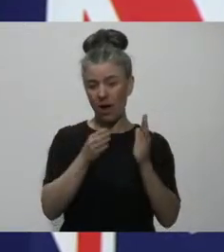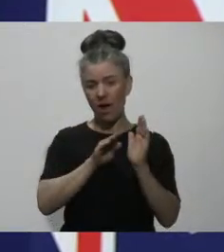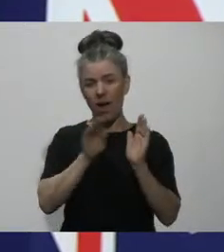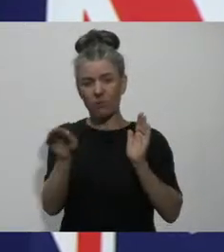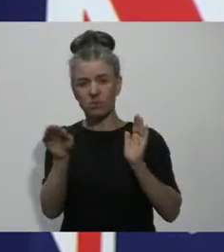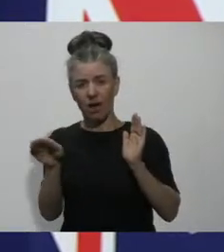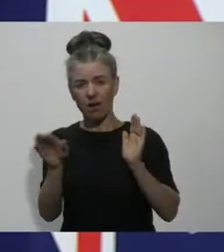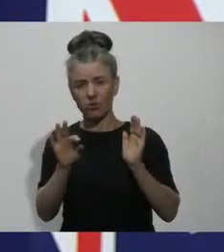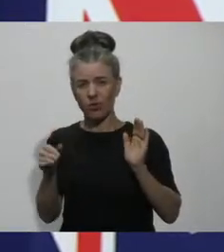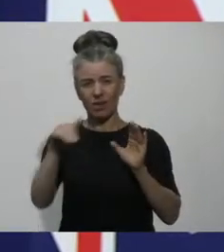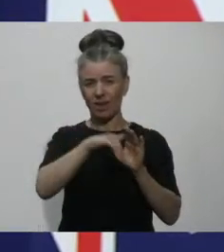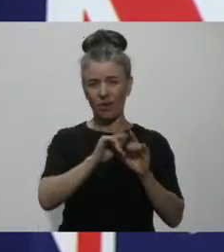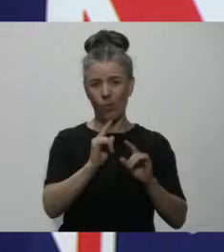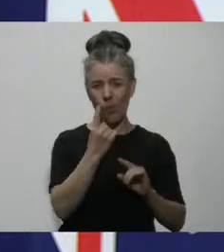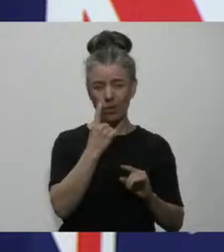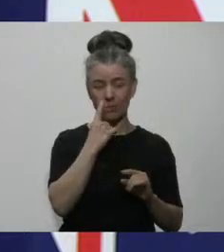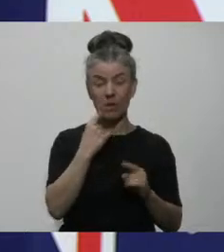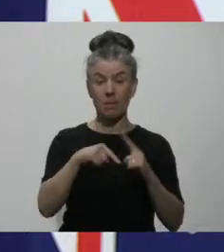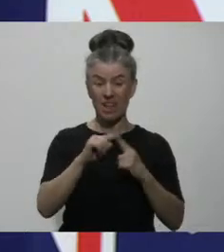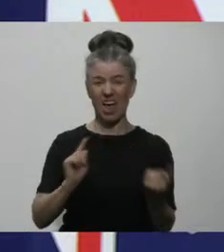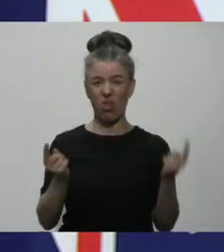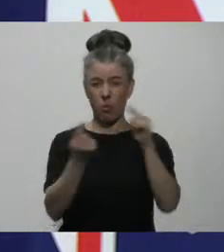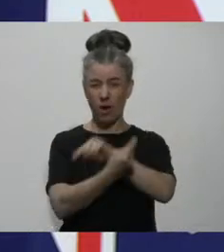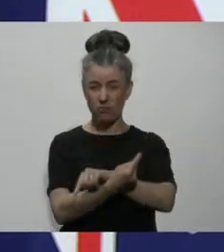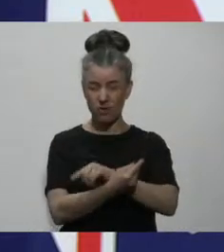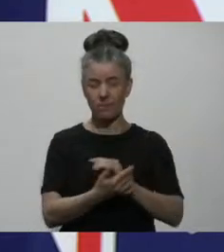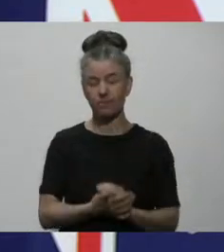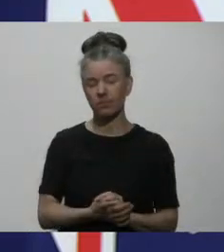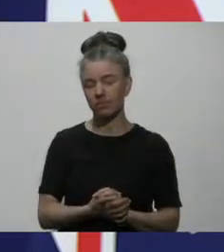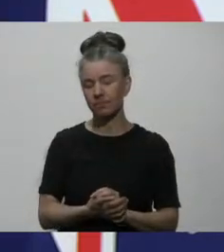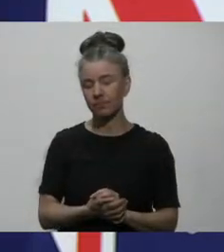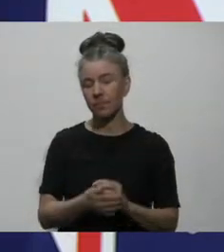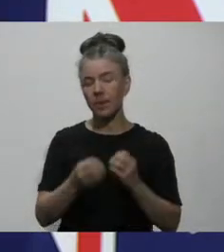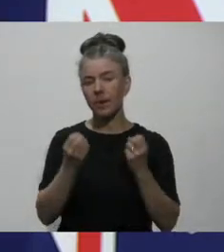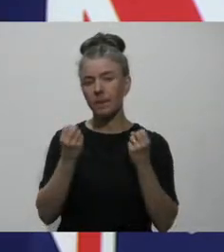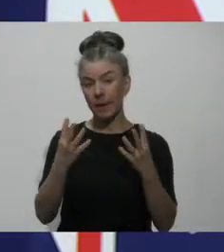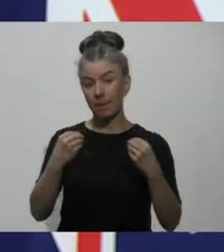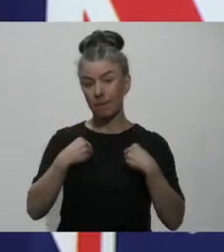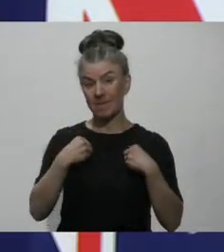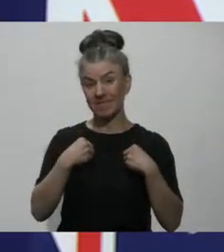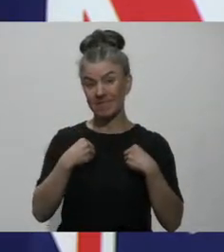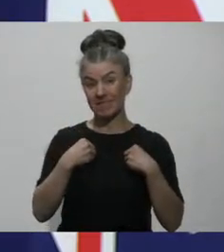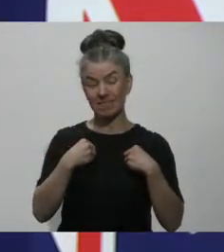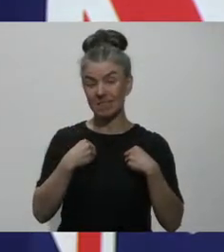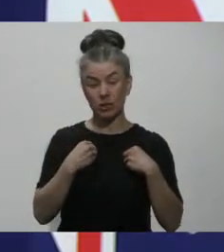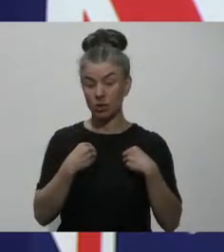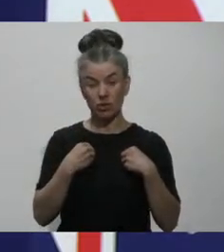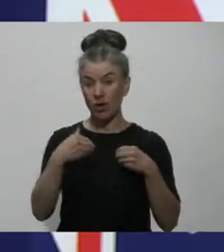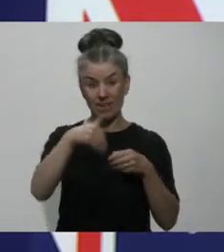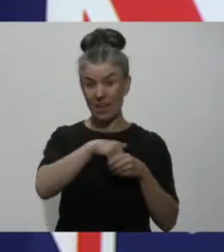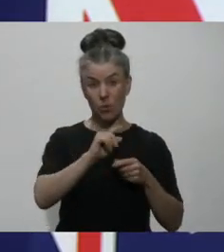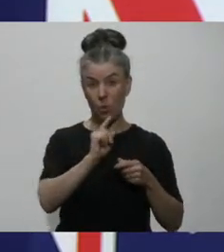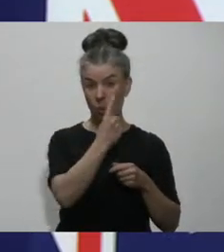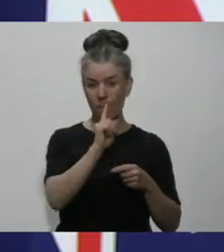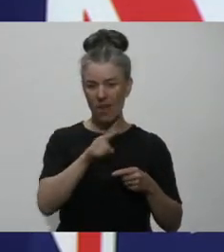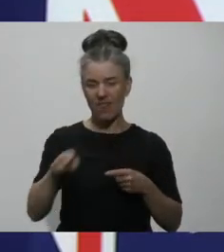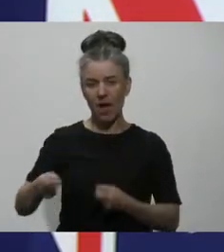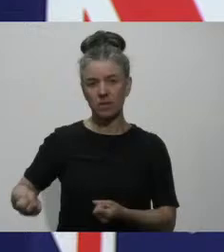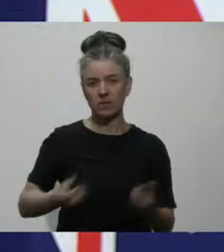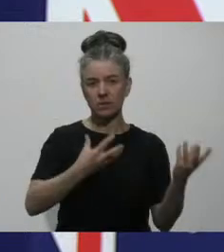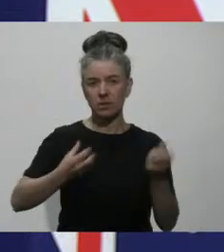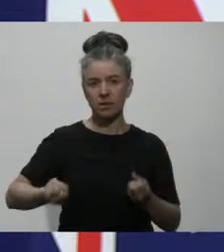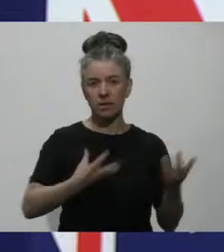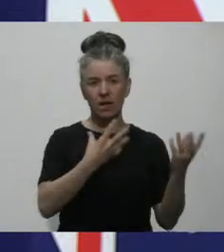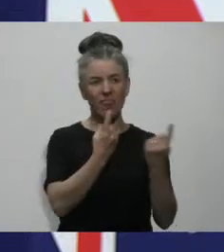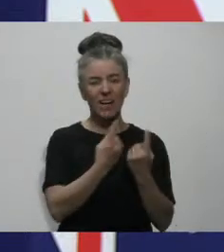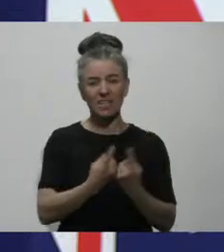versa. We were particularly conscious of those businesses outside of Auckland that supply into Auckland and the impact